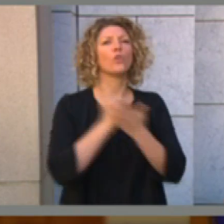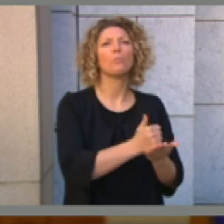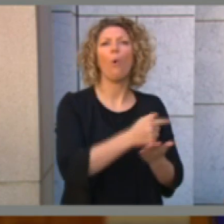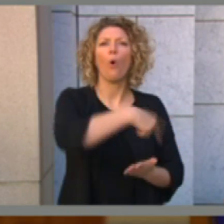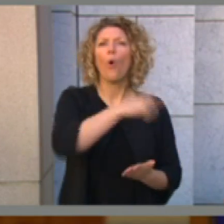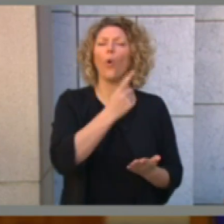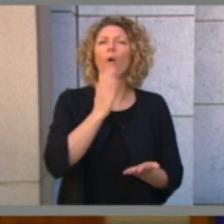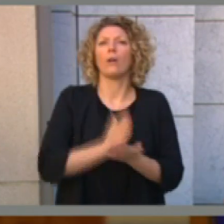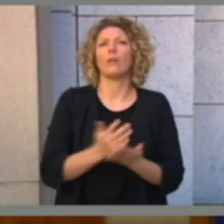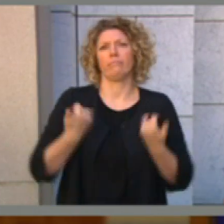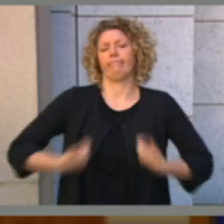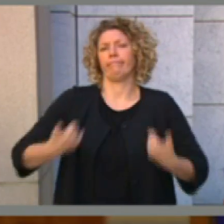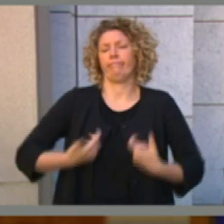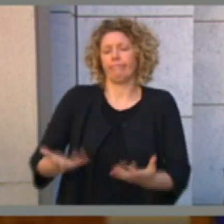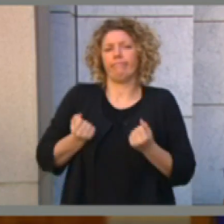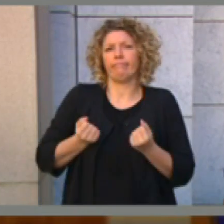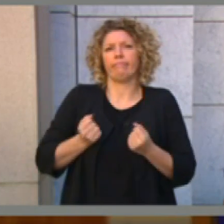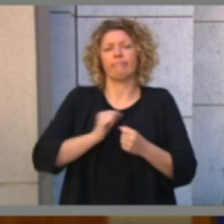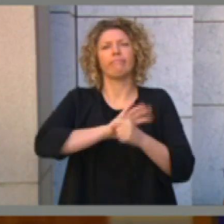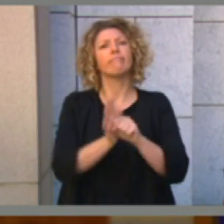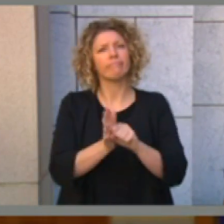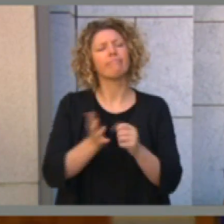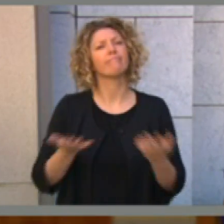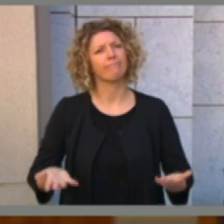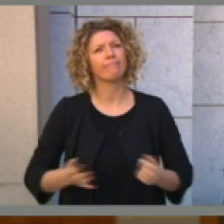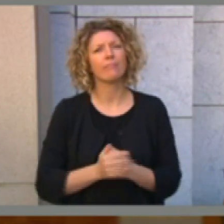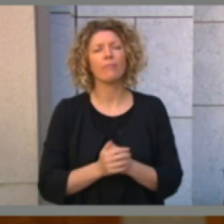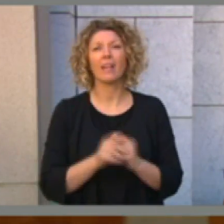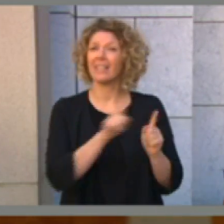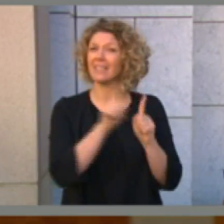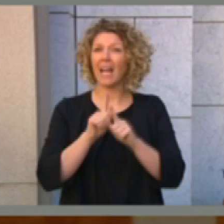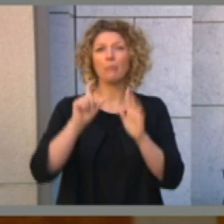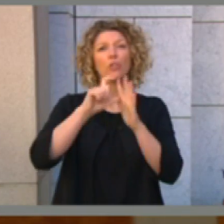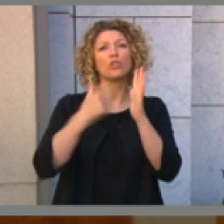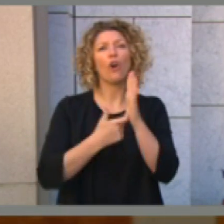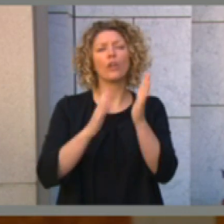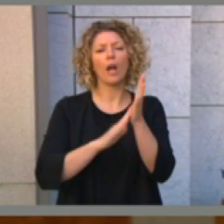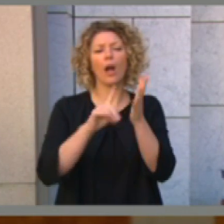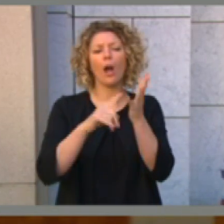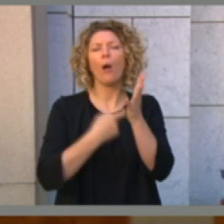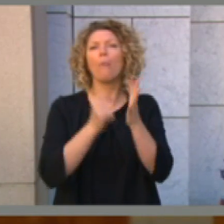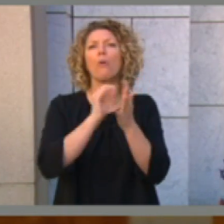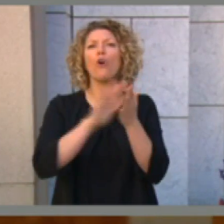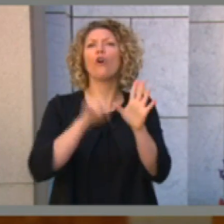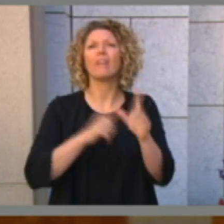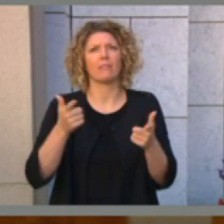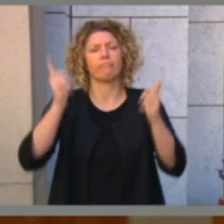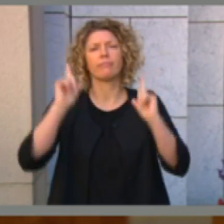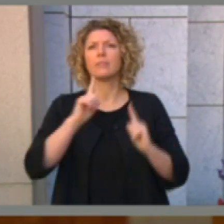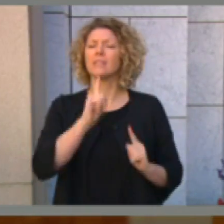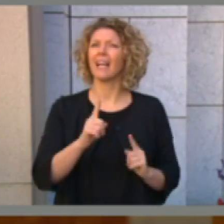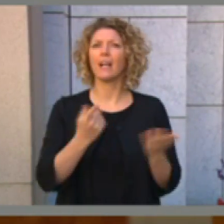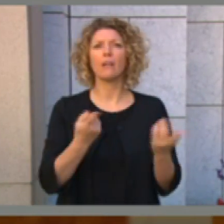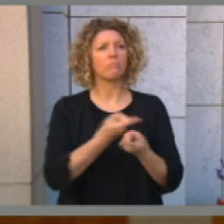coronavirus. Now, as you've heard me say many times, and you've heard Dr. Murphy say on many occasions, for most people, those of us who